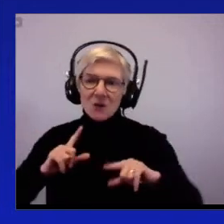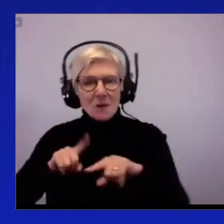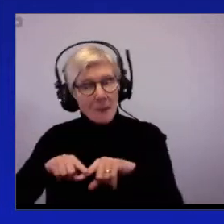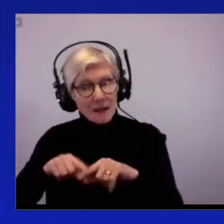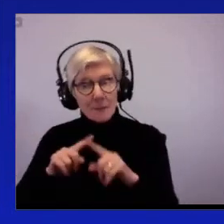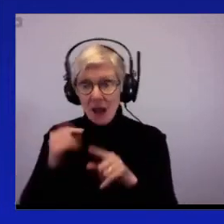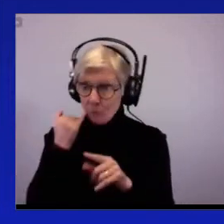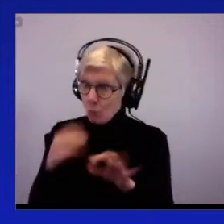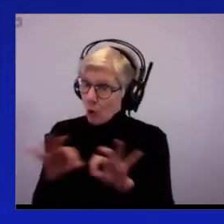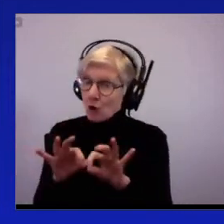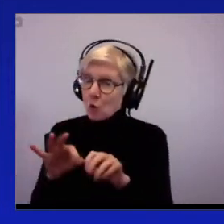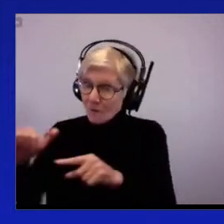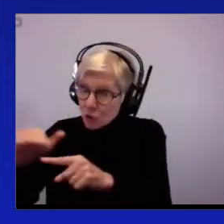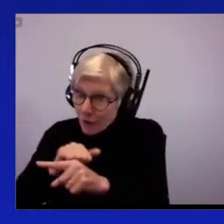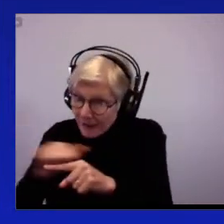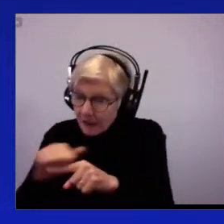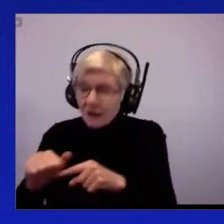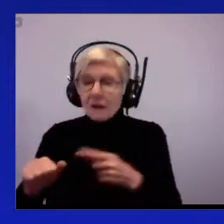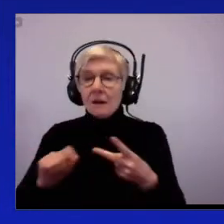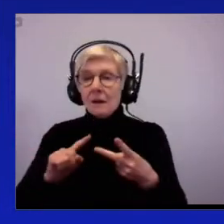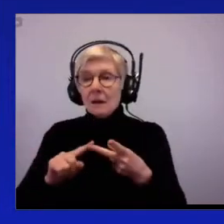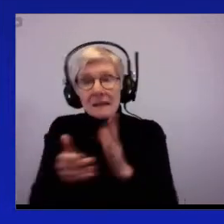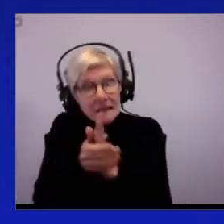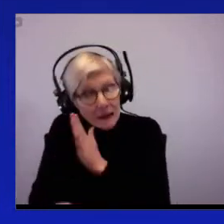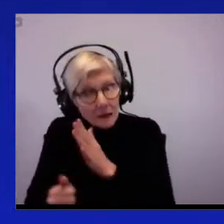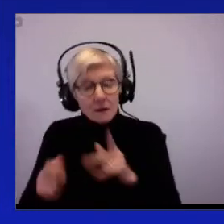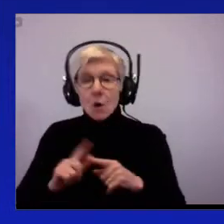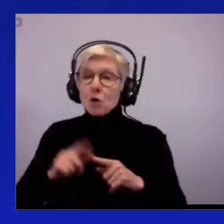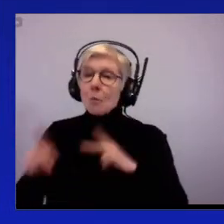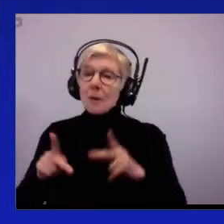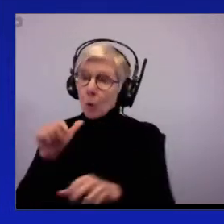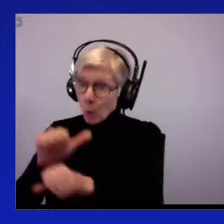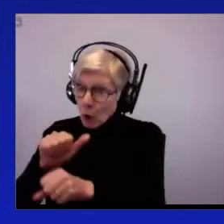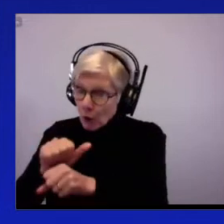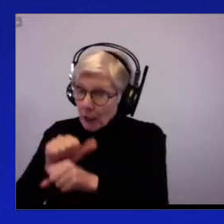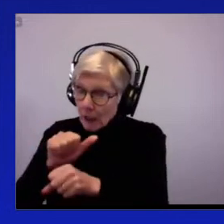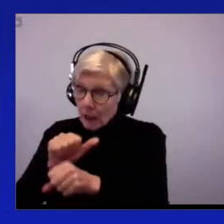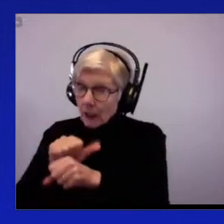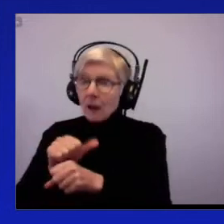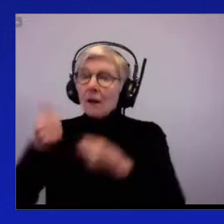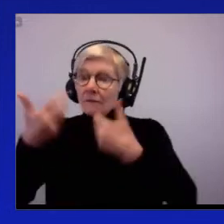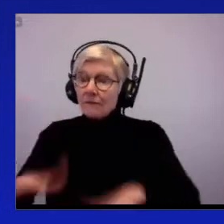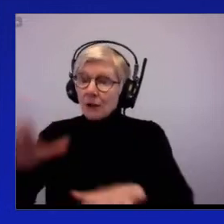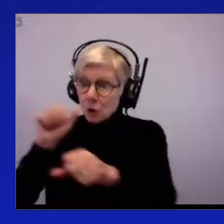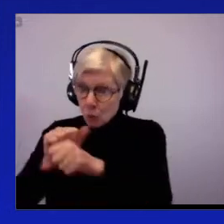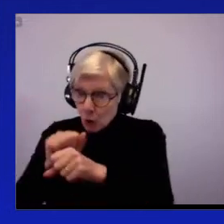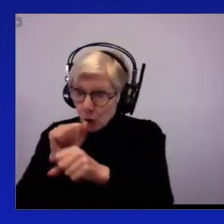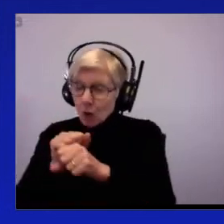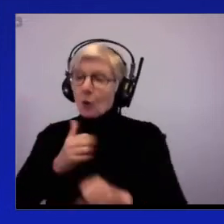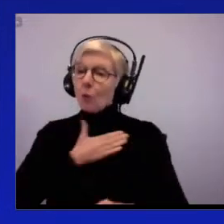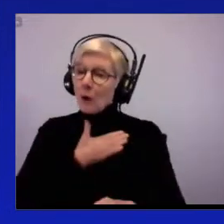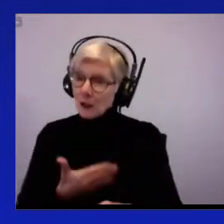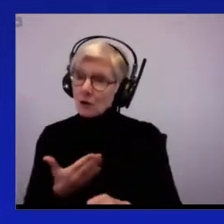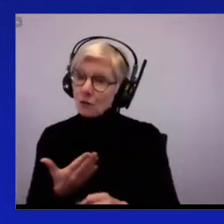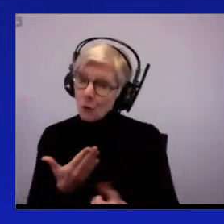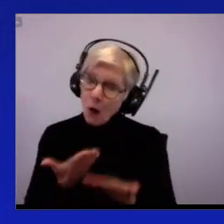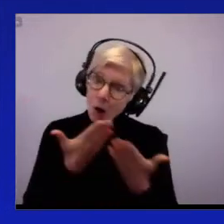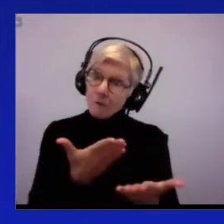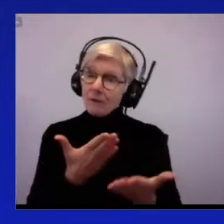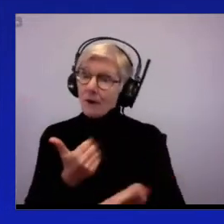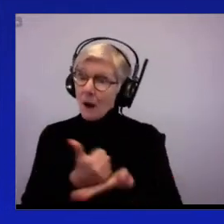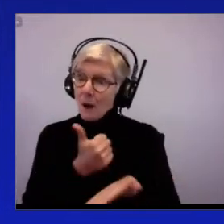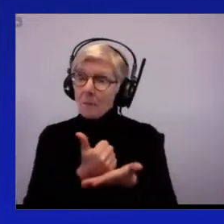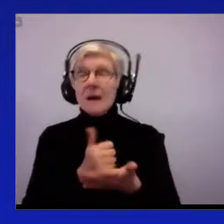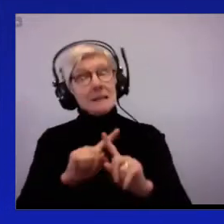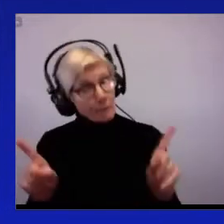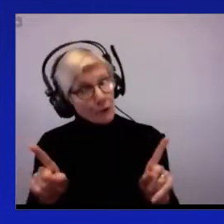you've just described, after their shift that are ready to give extra time. We're currently in very good stead with regards to what we have as far